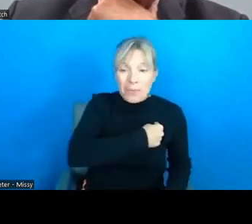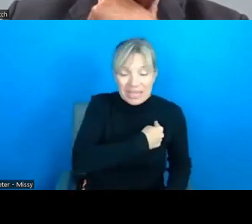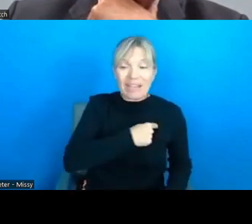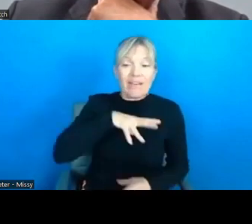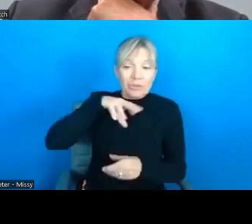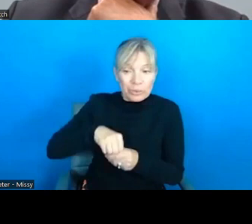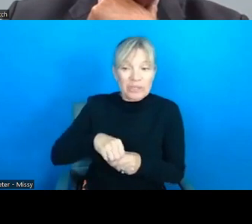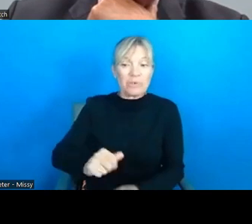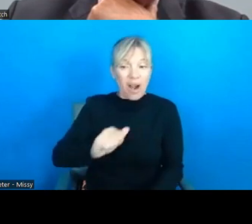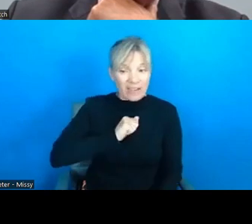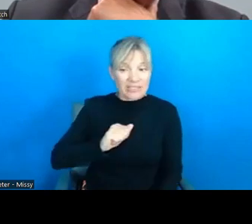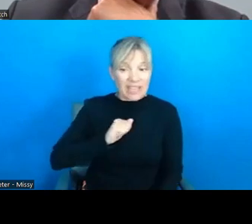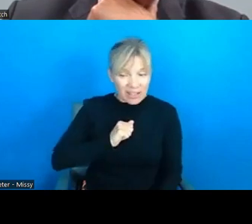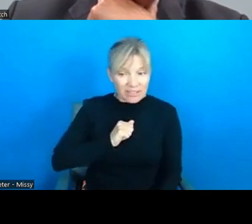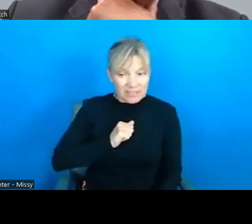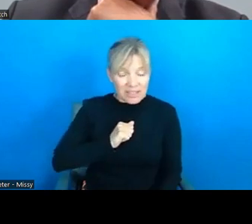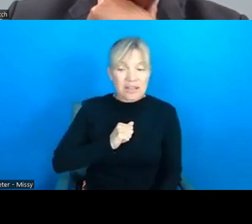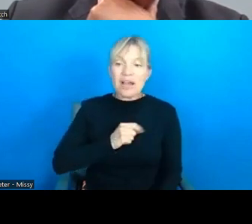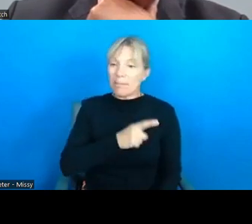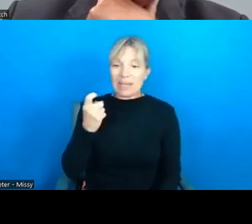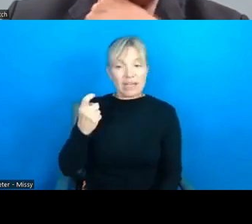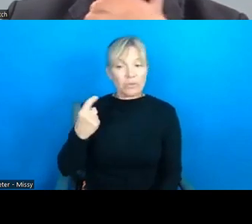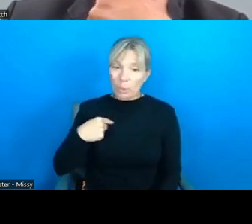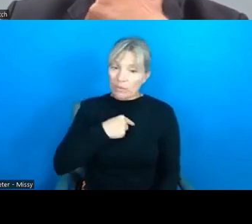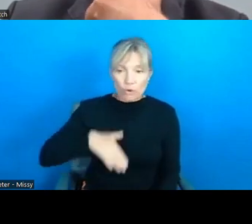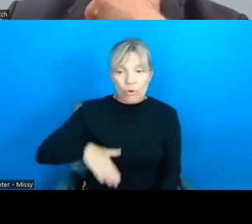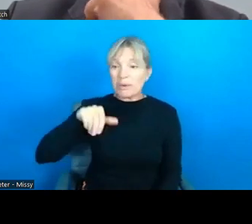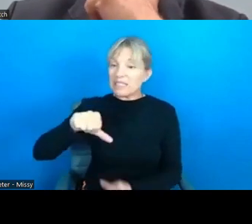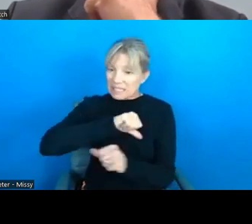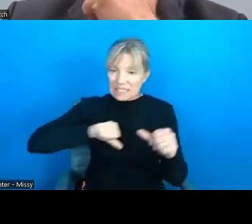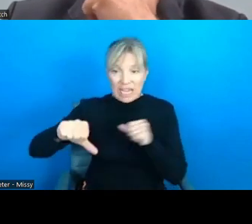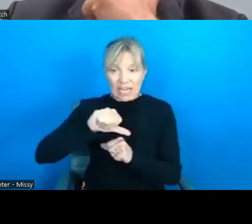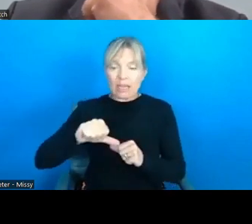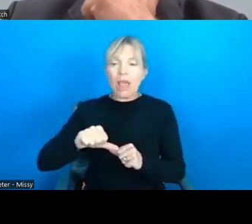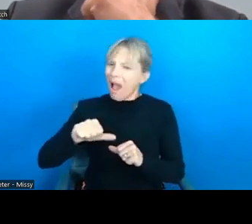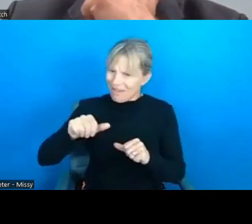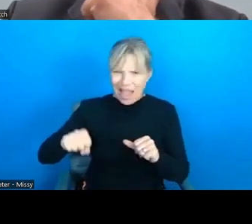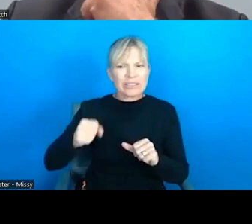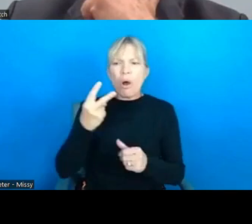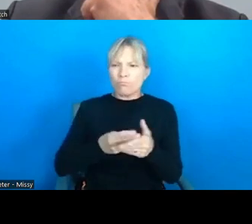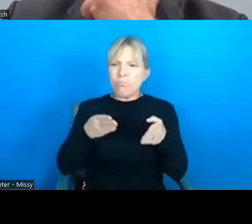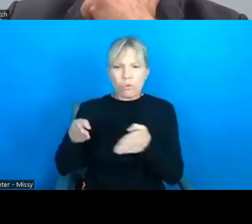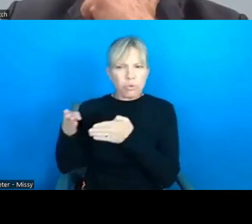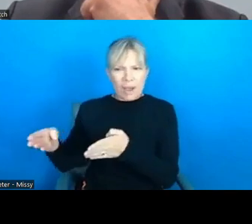into ourselves due to the society that we've grown up in. Yes. It works both ways,